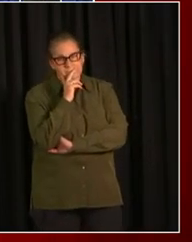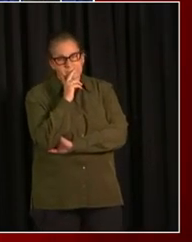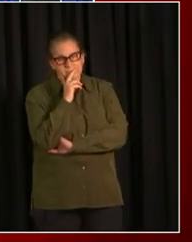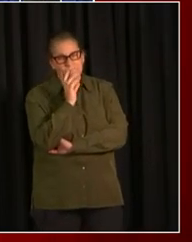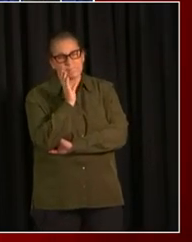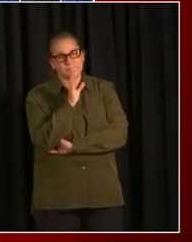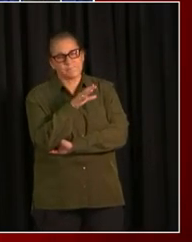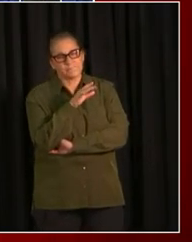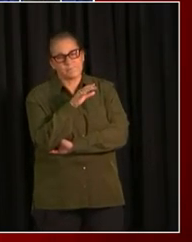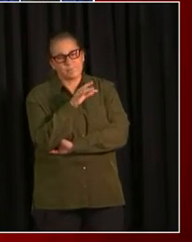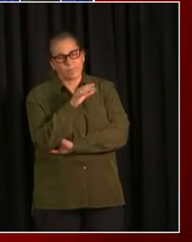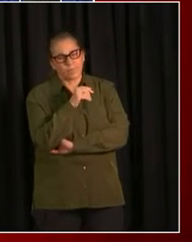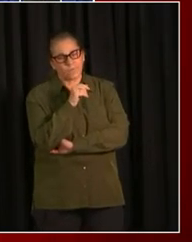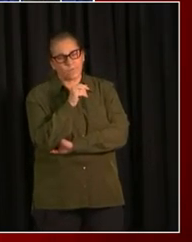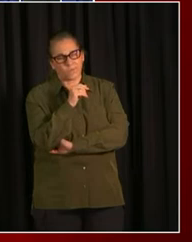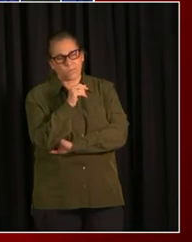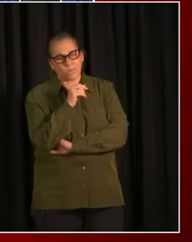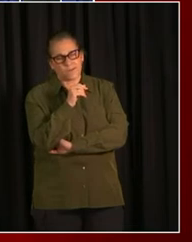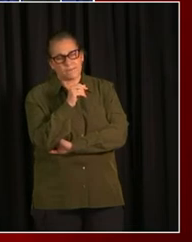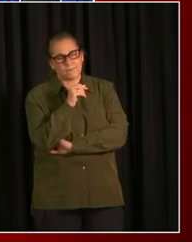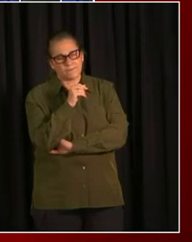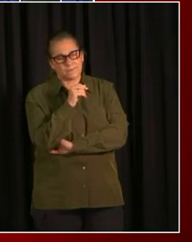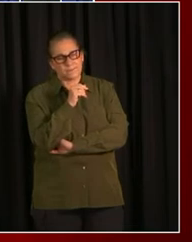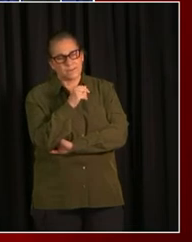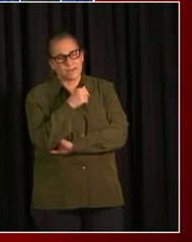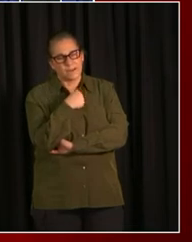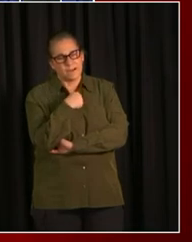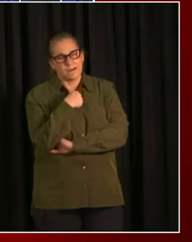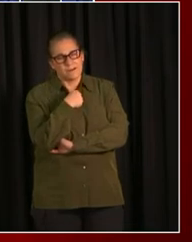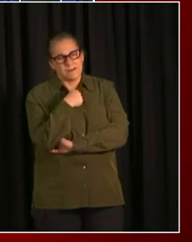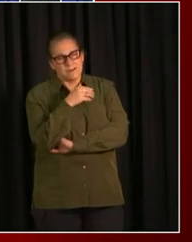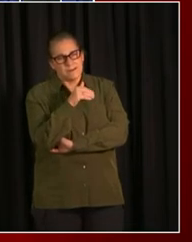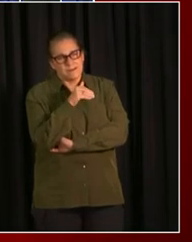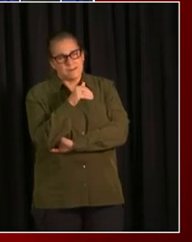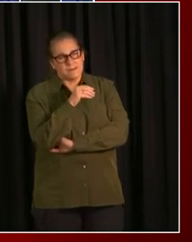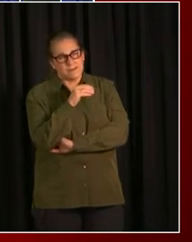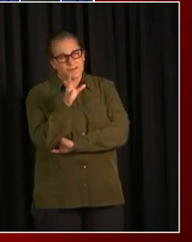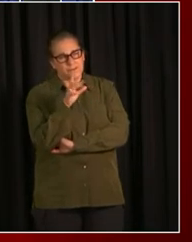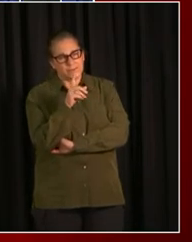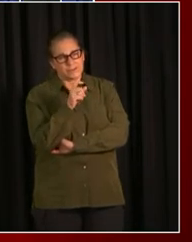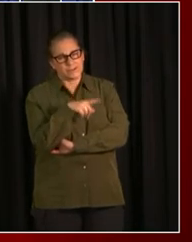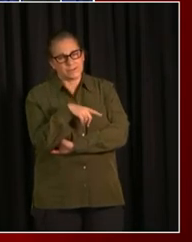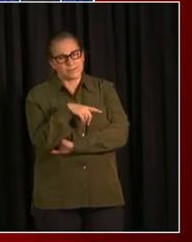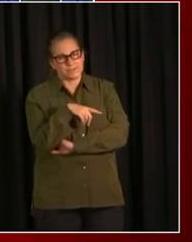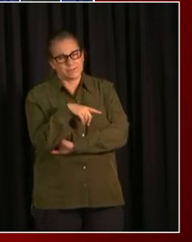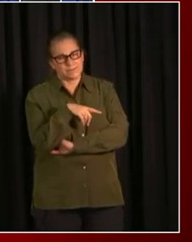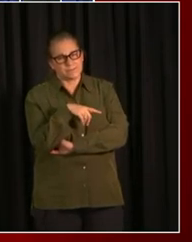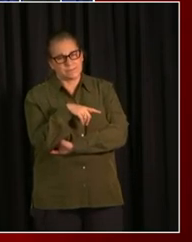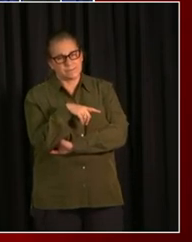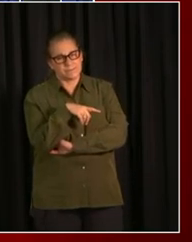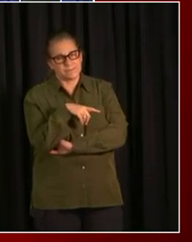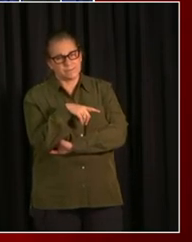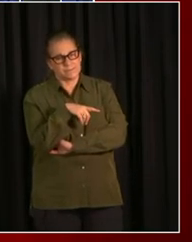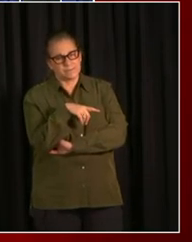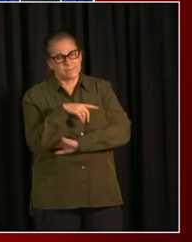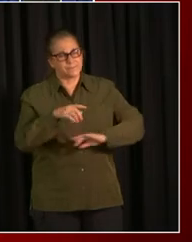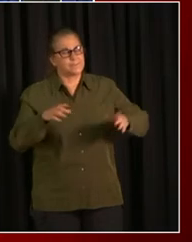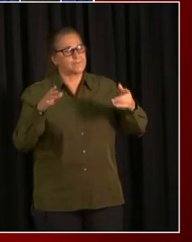Sorry. Yeah, I was going to say. I think we just. I think we're finding things opening according to like the standards that we've set up